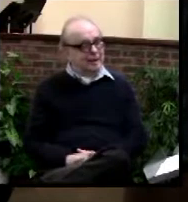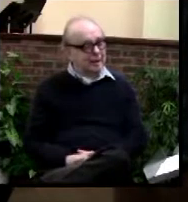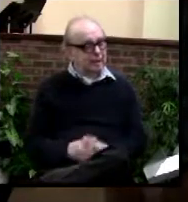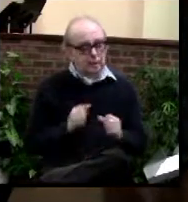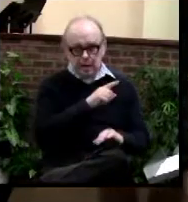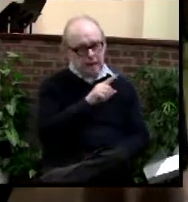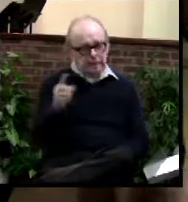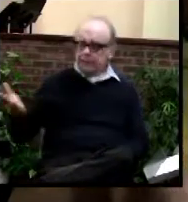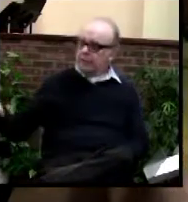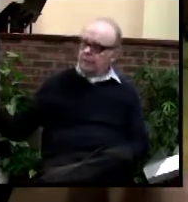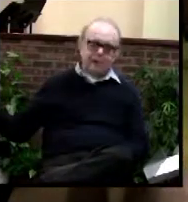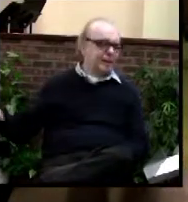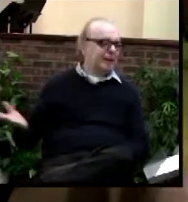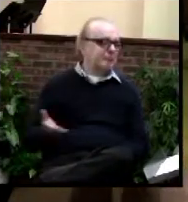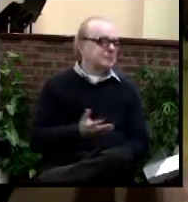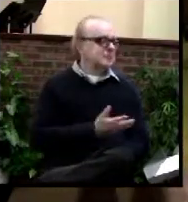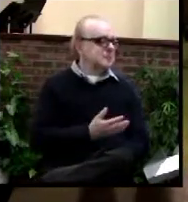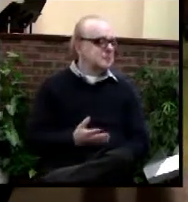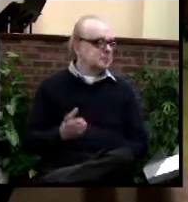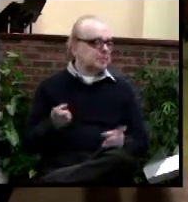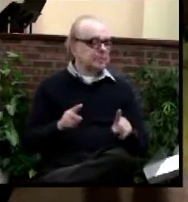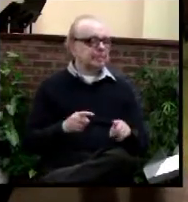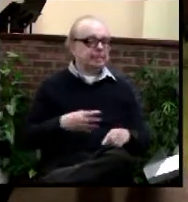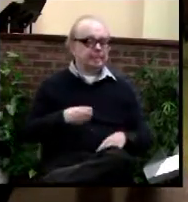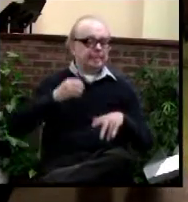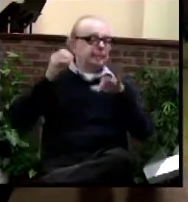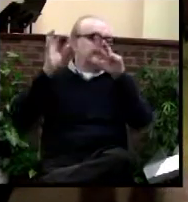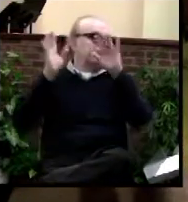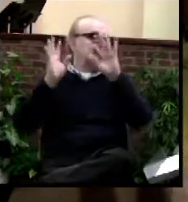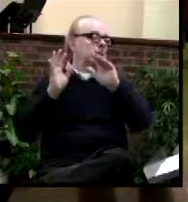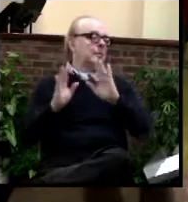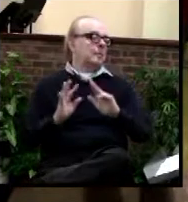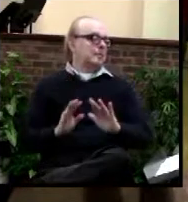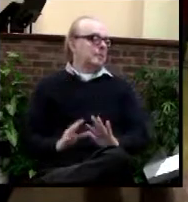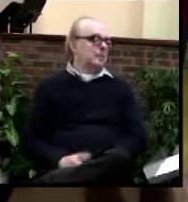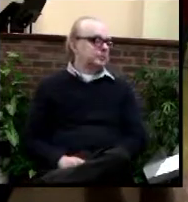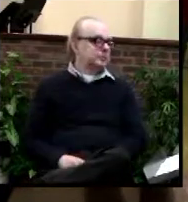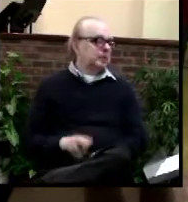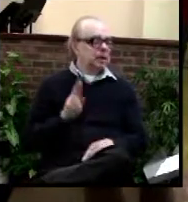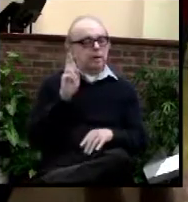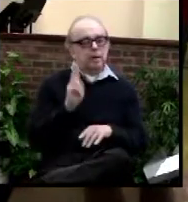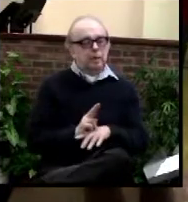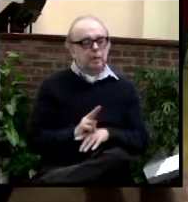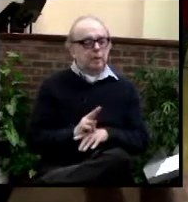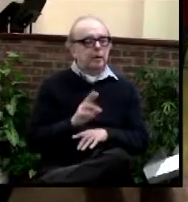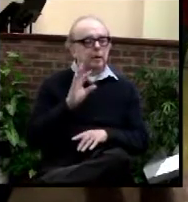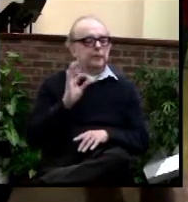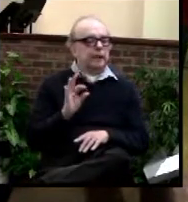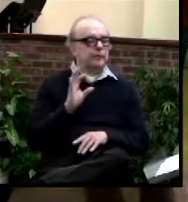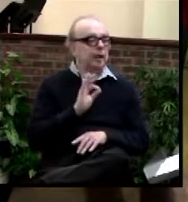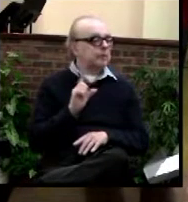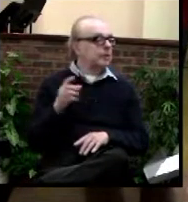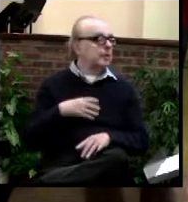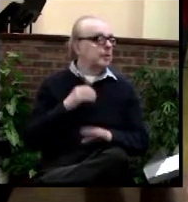all, when it snows, wear flip-flops in the snow?